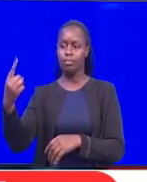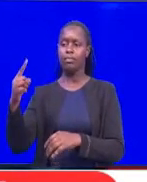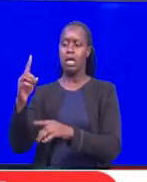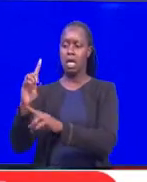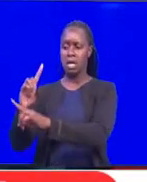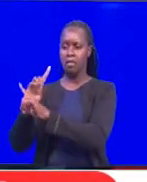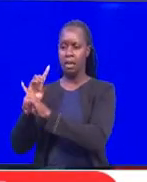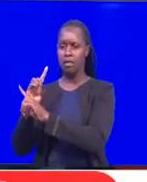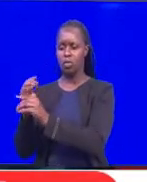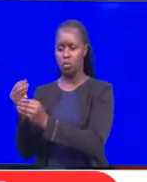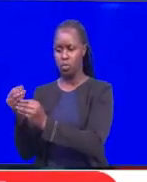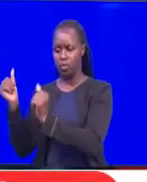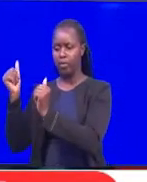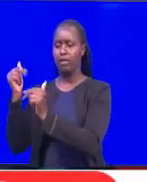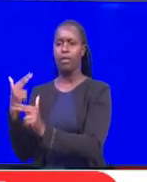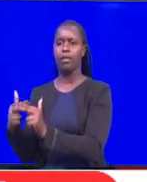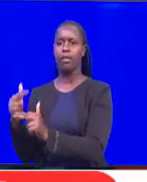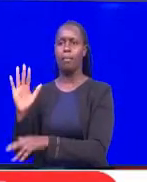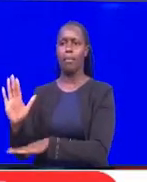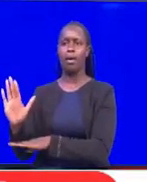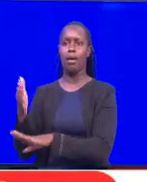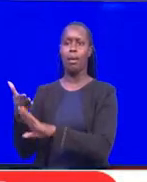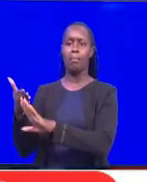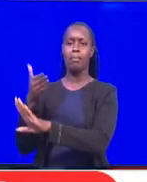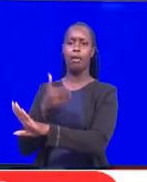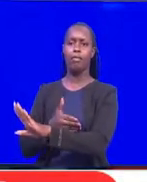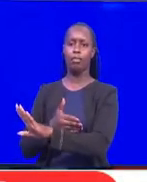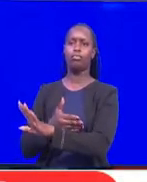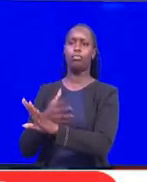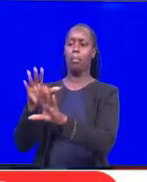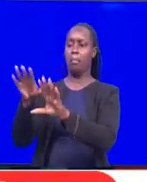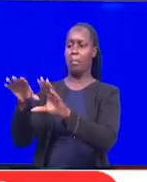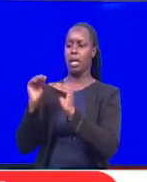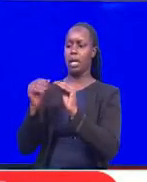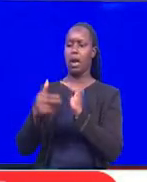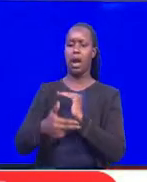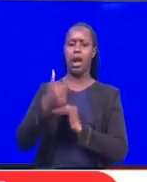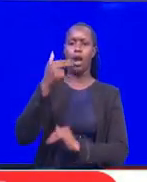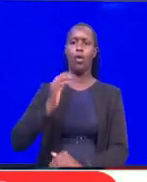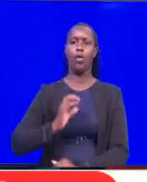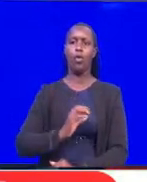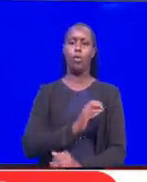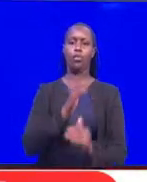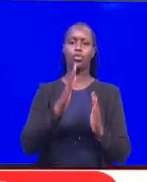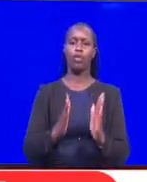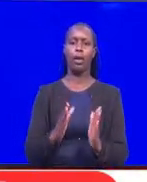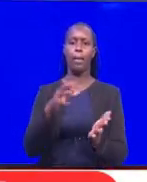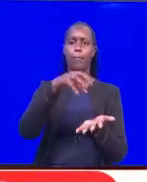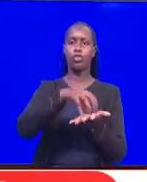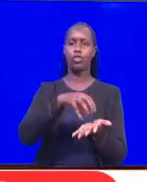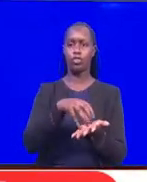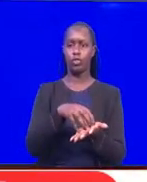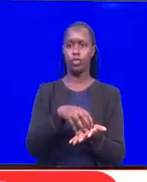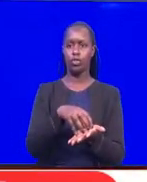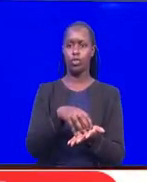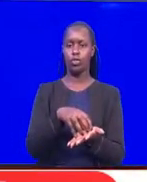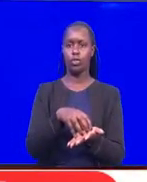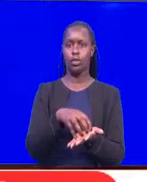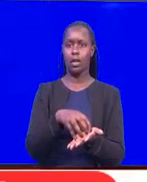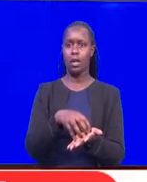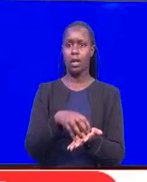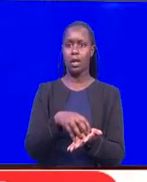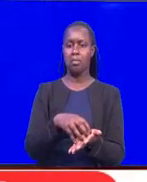name before taking up a high commissioner position under the current circumstances. I